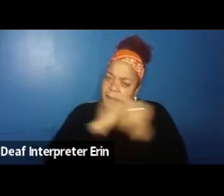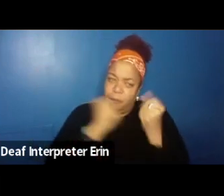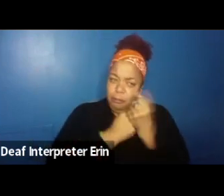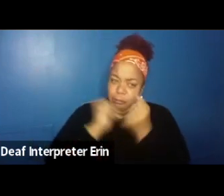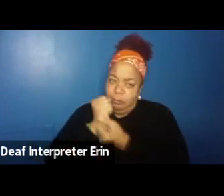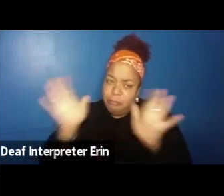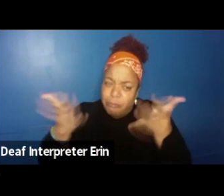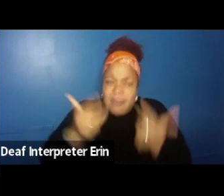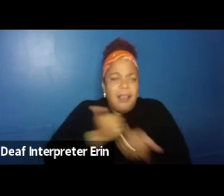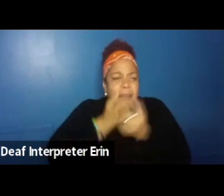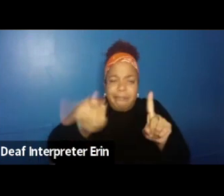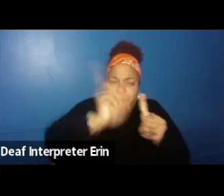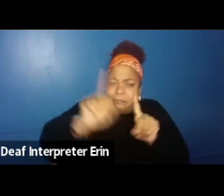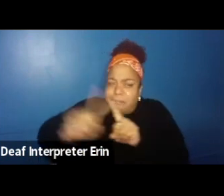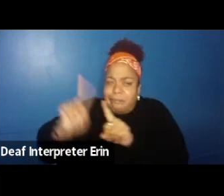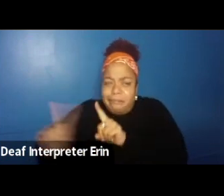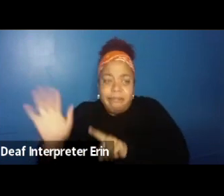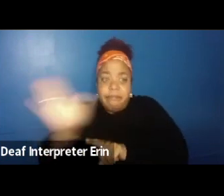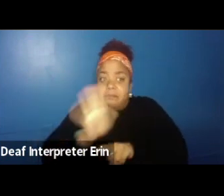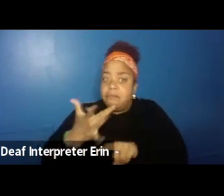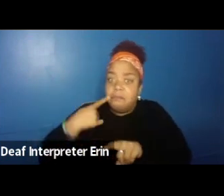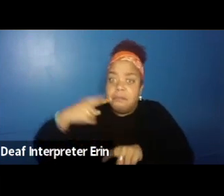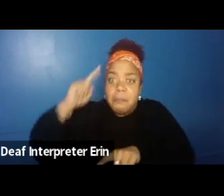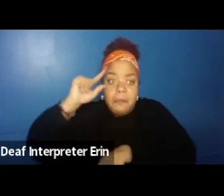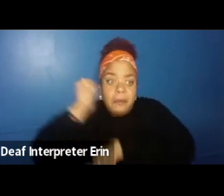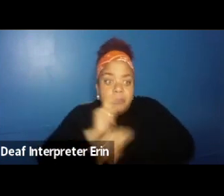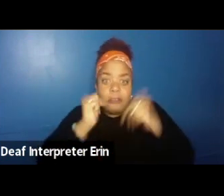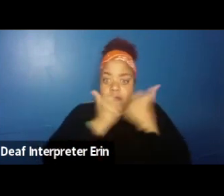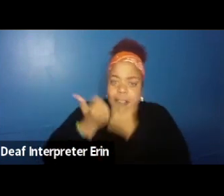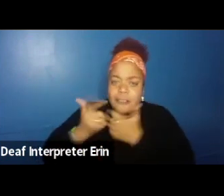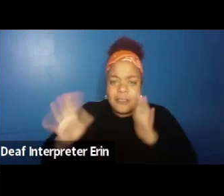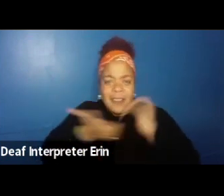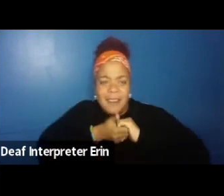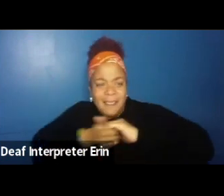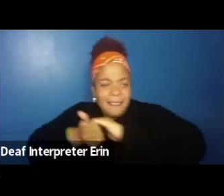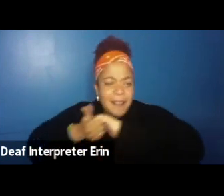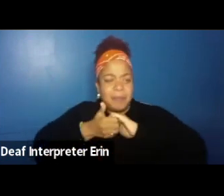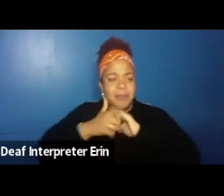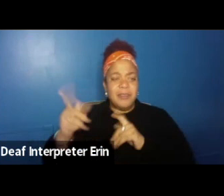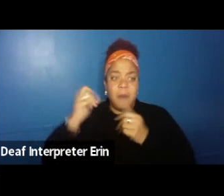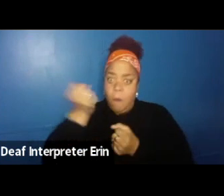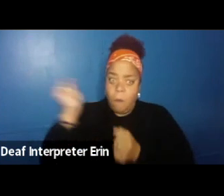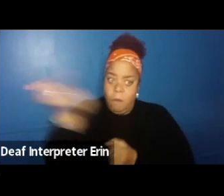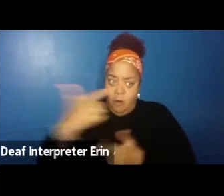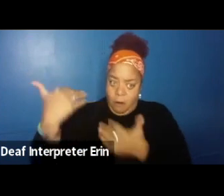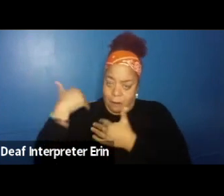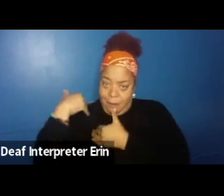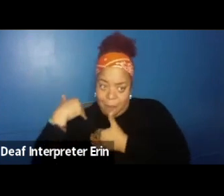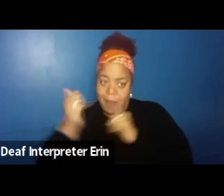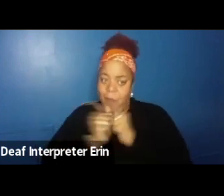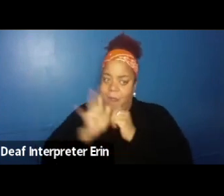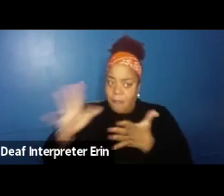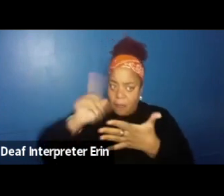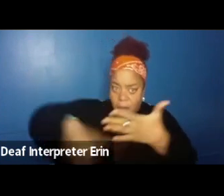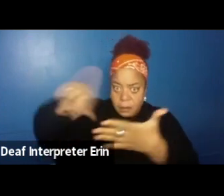spirit of solidarity and hold each other accountable without criticizing who we are as people. And lastly, listen like allies.